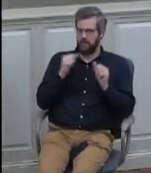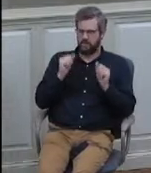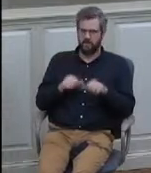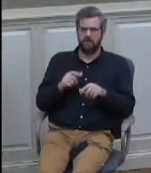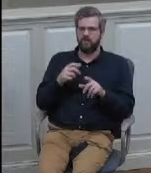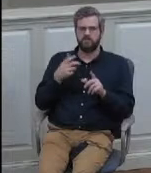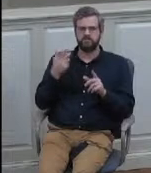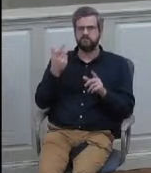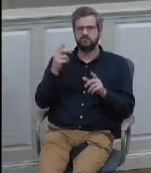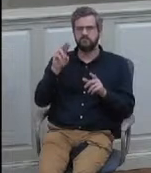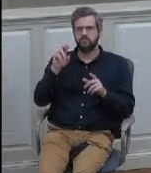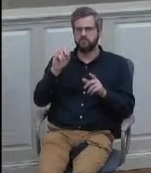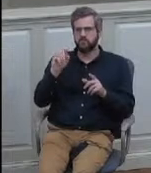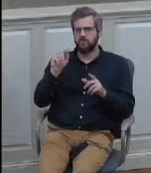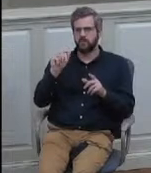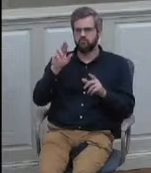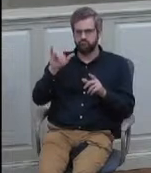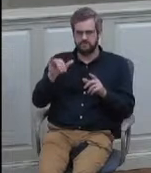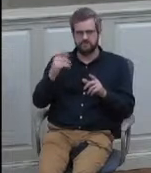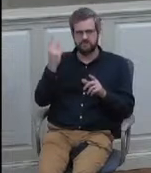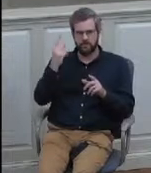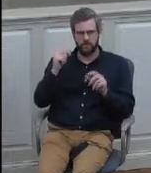do some of those things, too, and we need to do that.